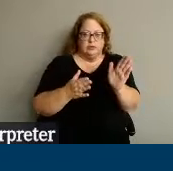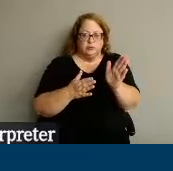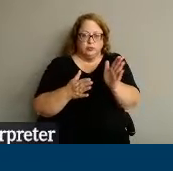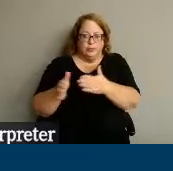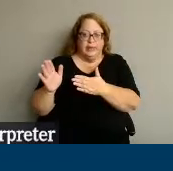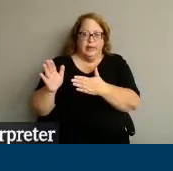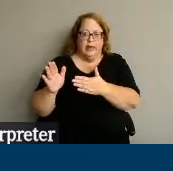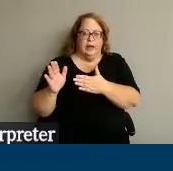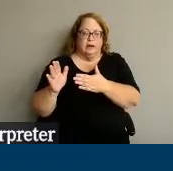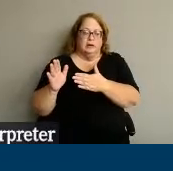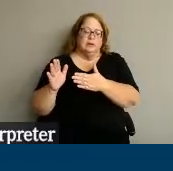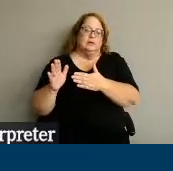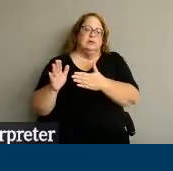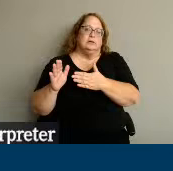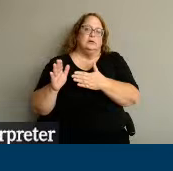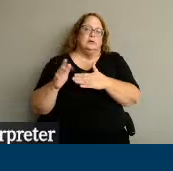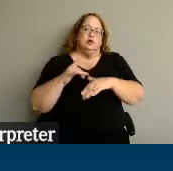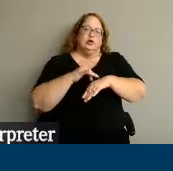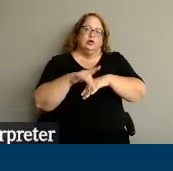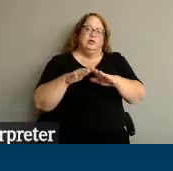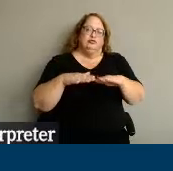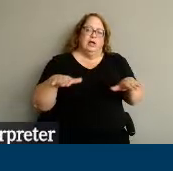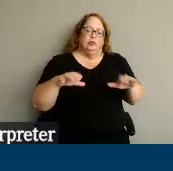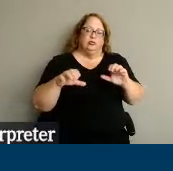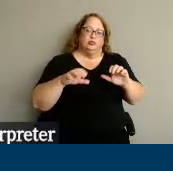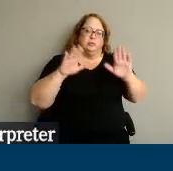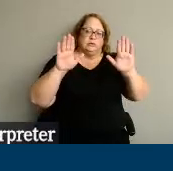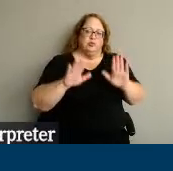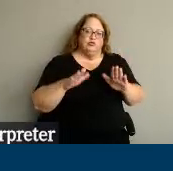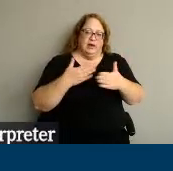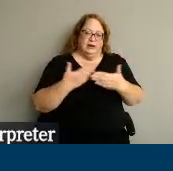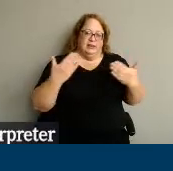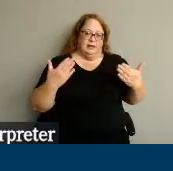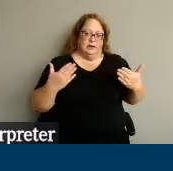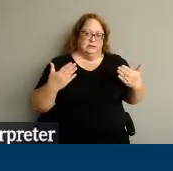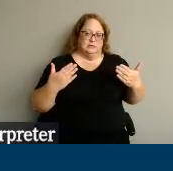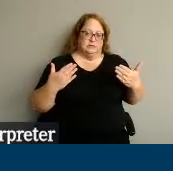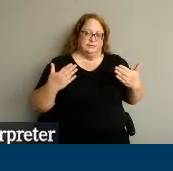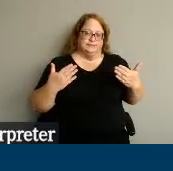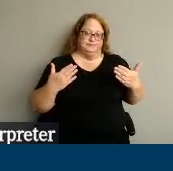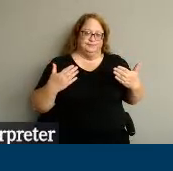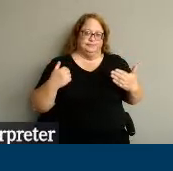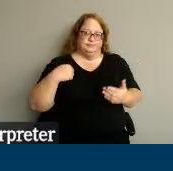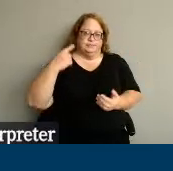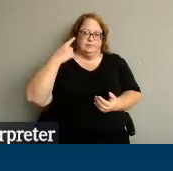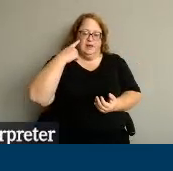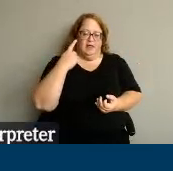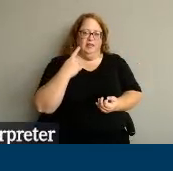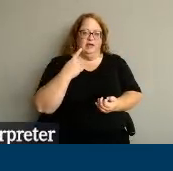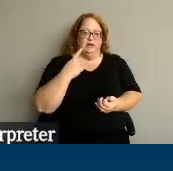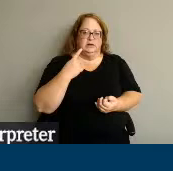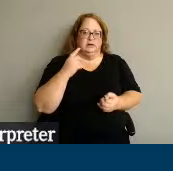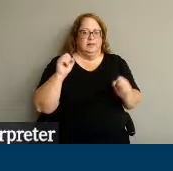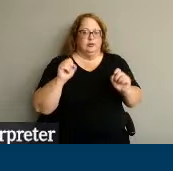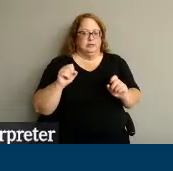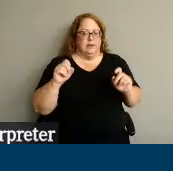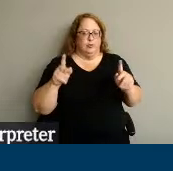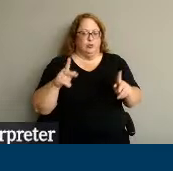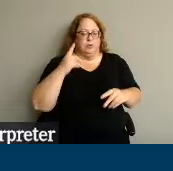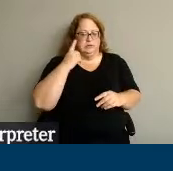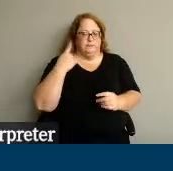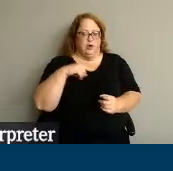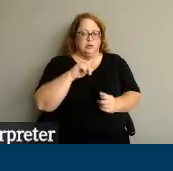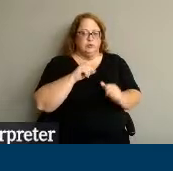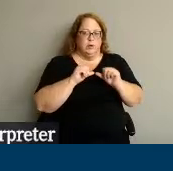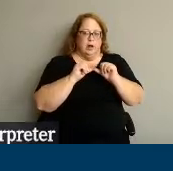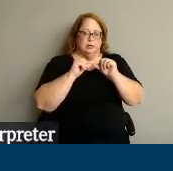plan. Early childhood is doing some great things, and I think that there are opportunities for us